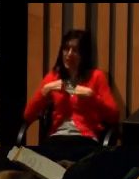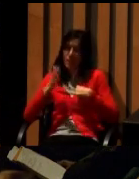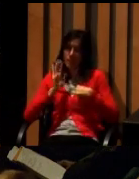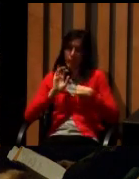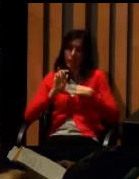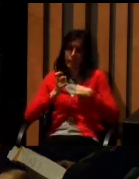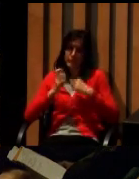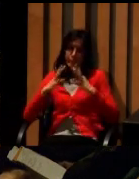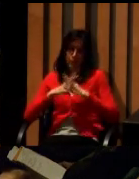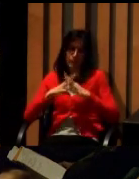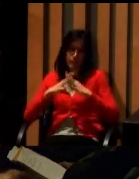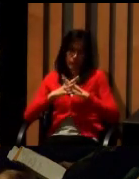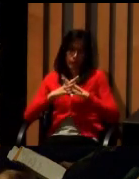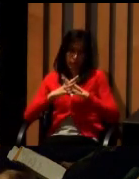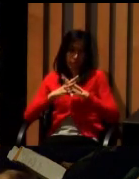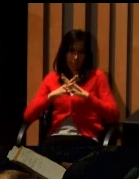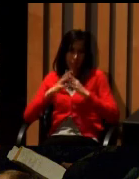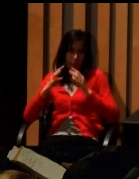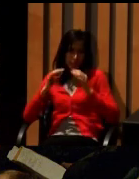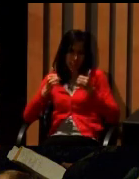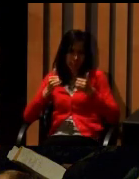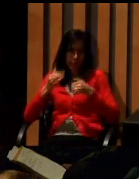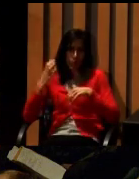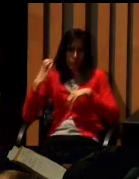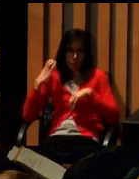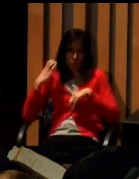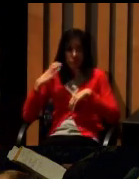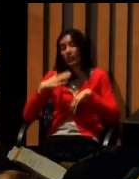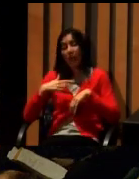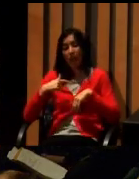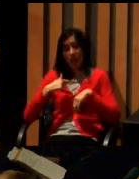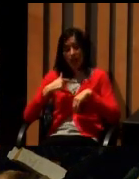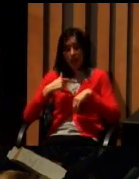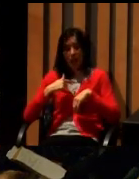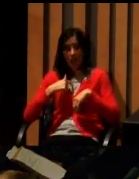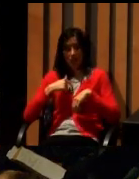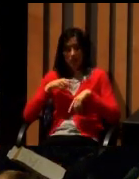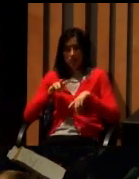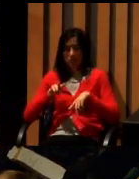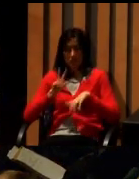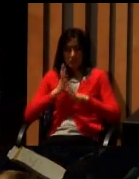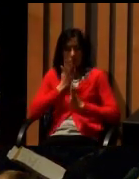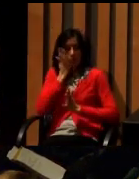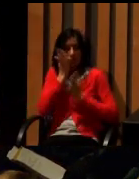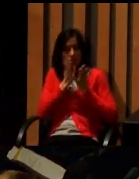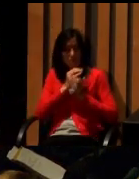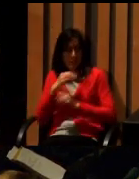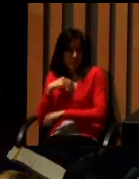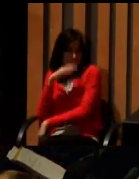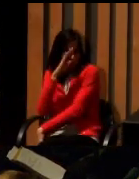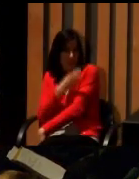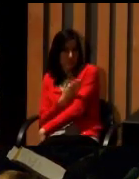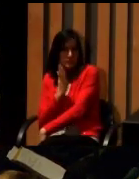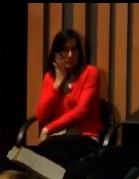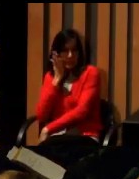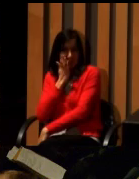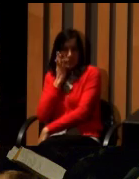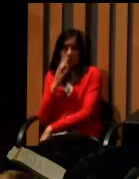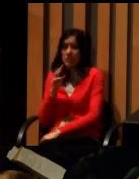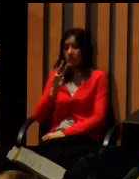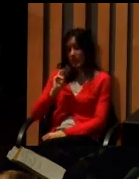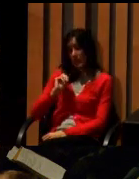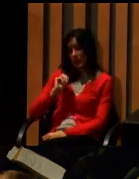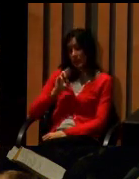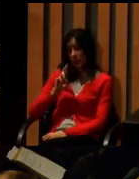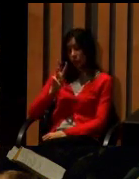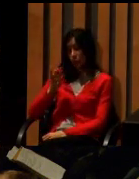that's been humiliated personally and had my own son personally humiliated. I'd like to thank Mr. Weiss. I did call in a few years ago to